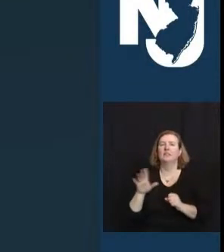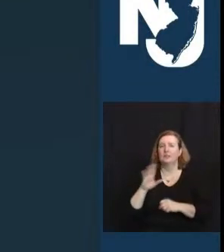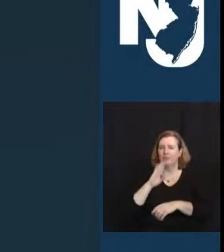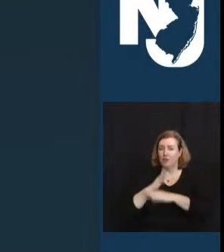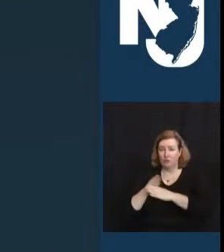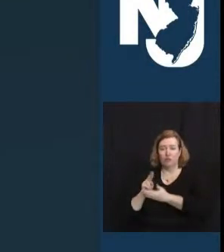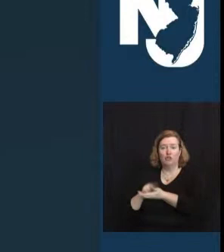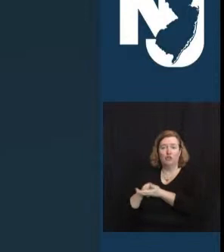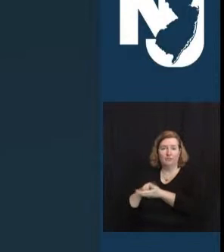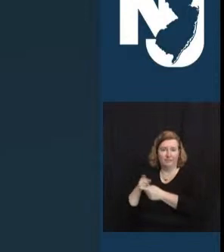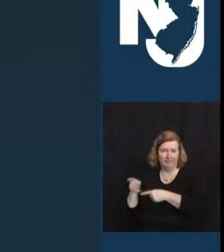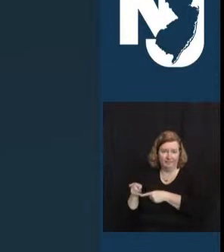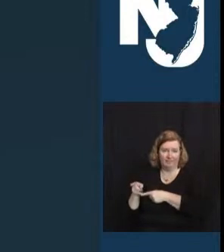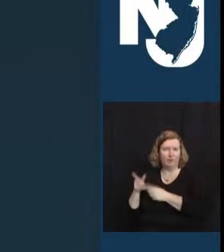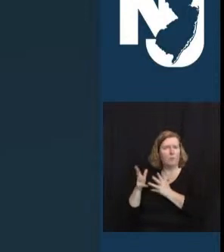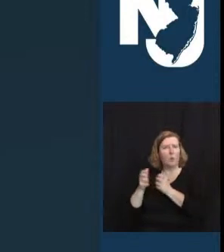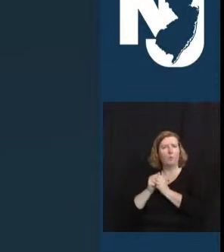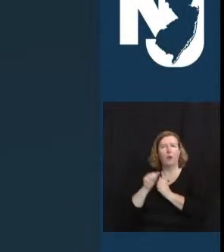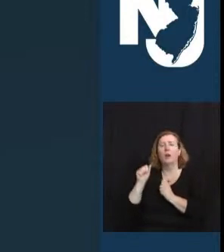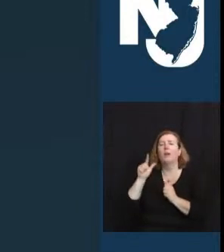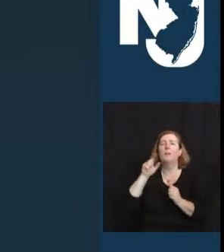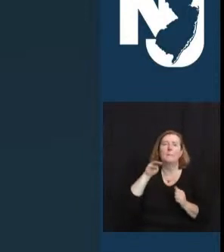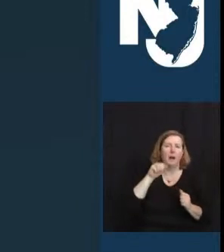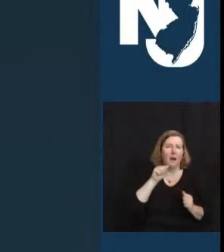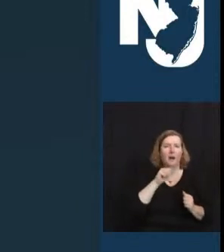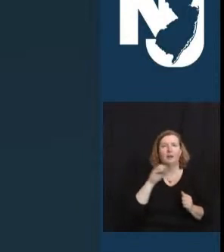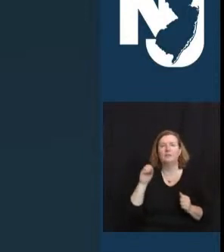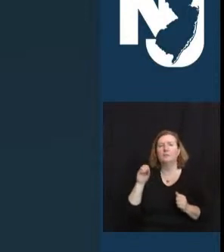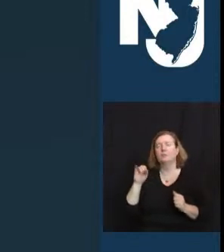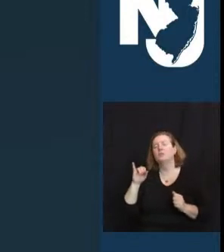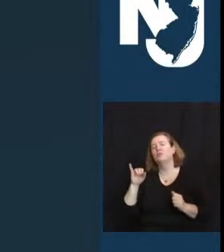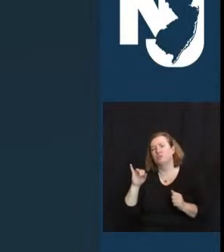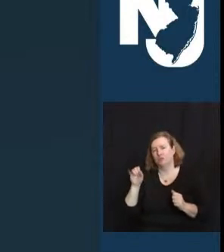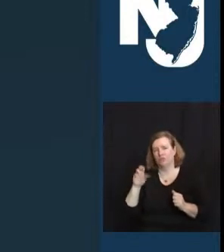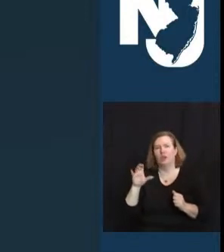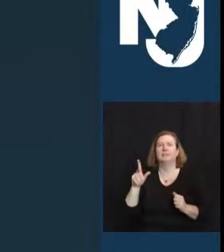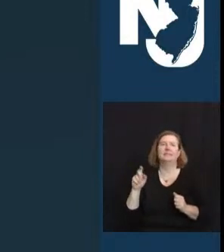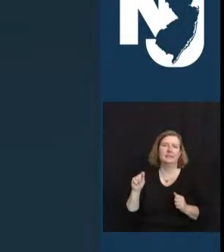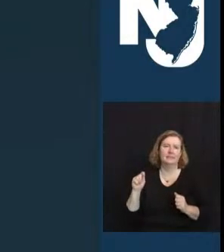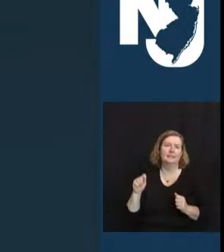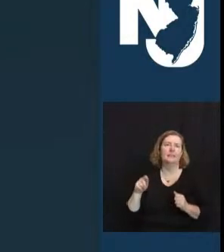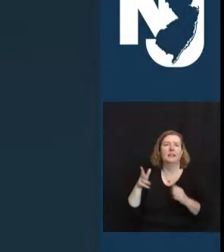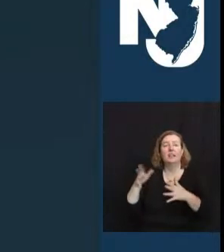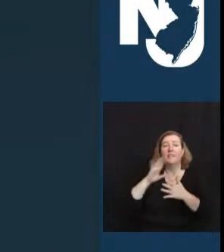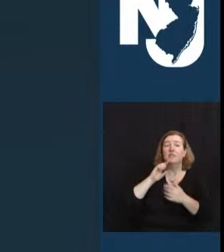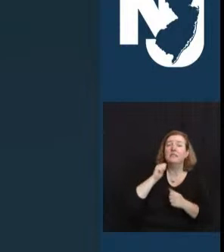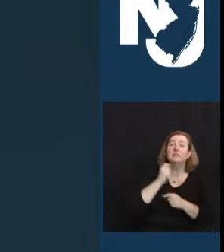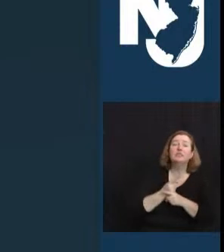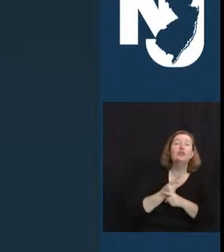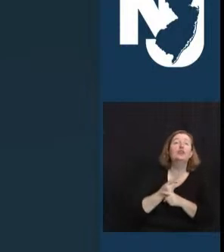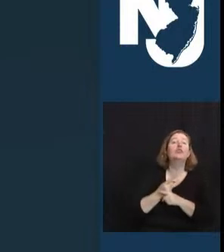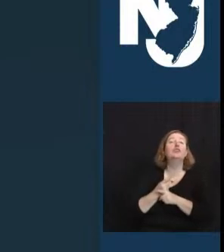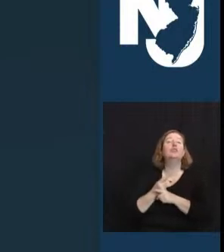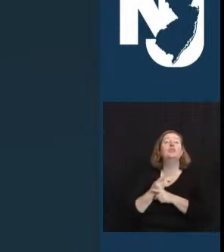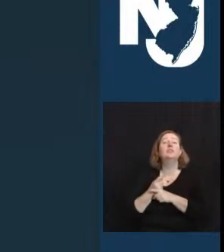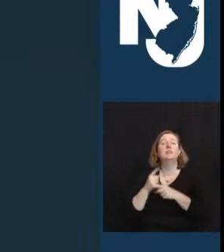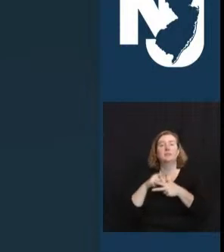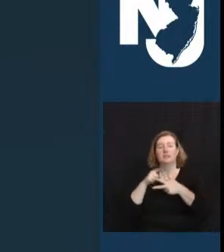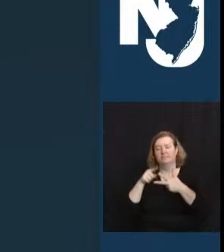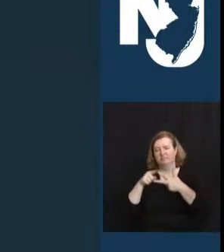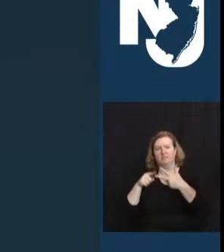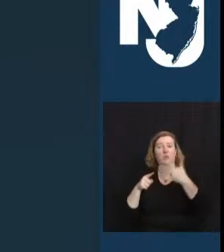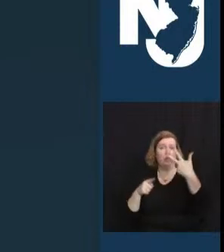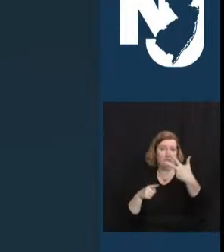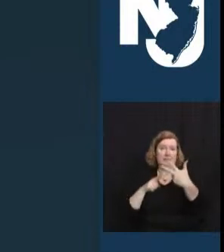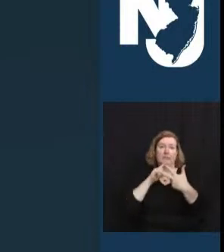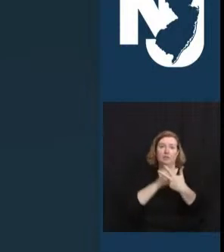with both Alma and Janet on Monday. He's also survived by his sisters, Diana, Yvonne, Maribel, and